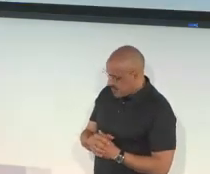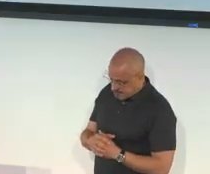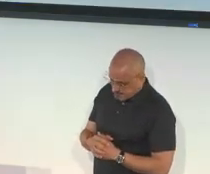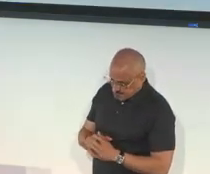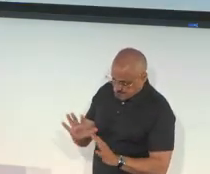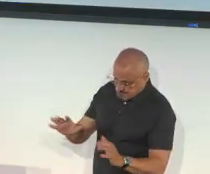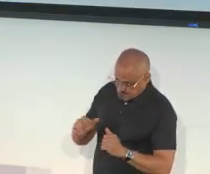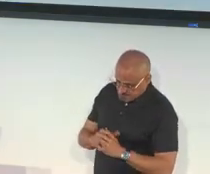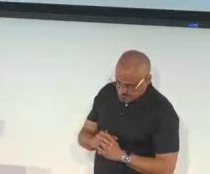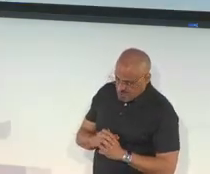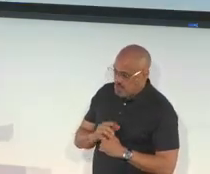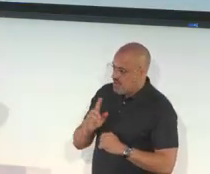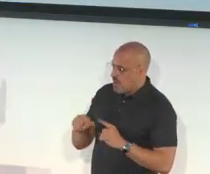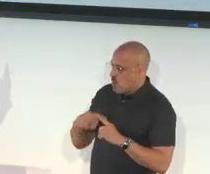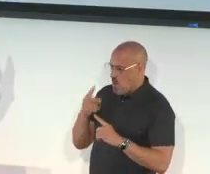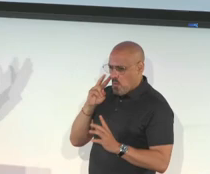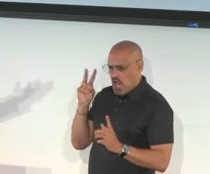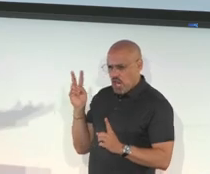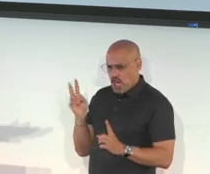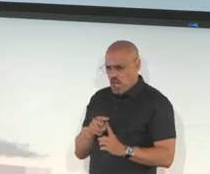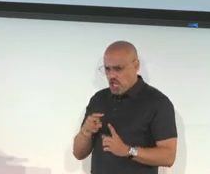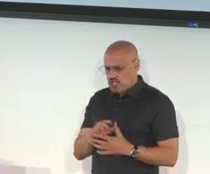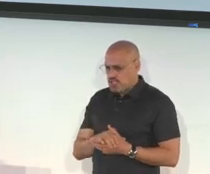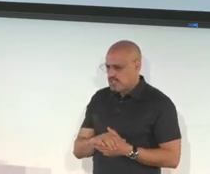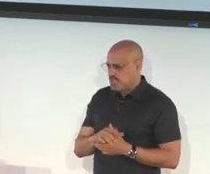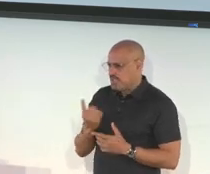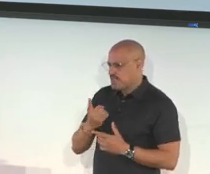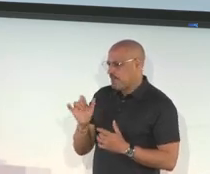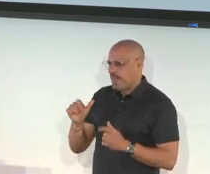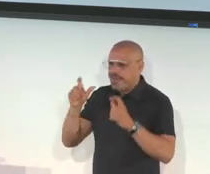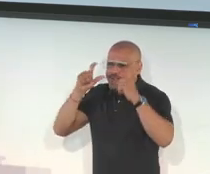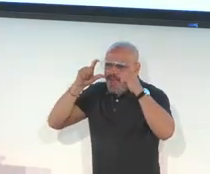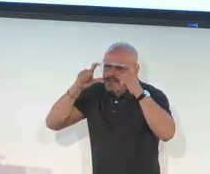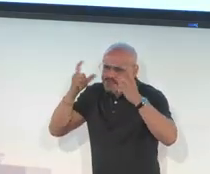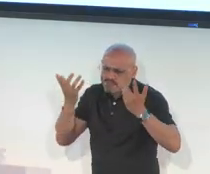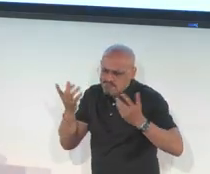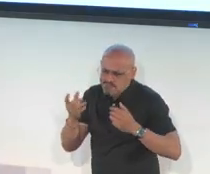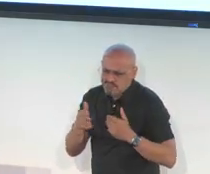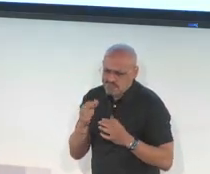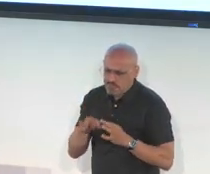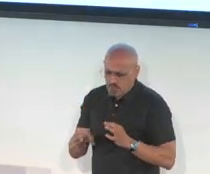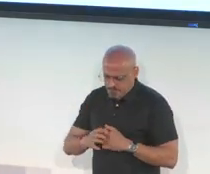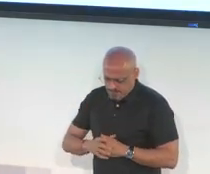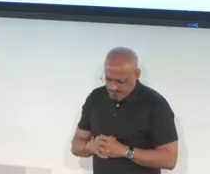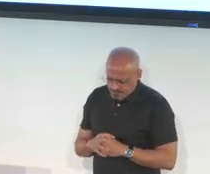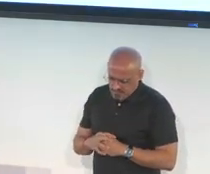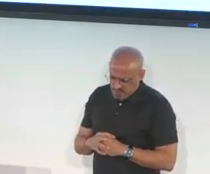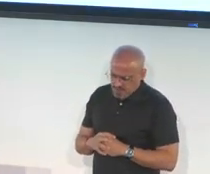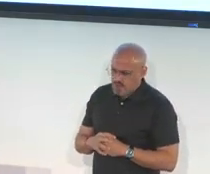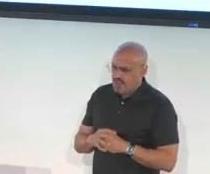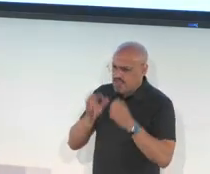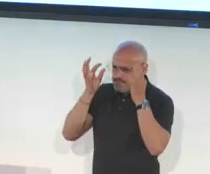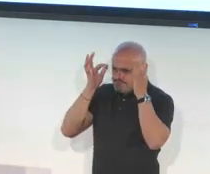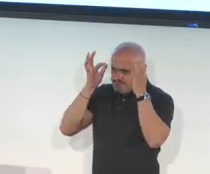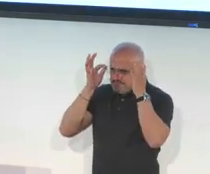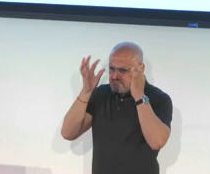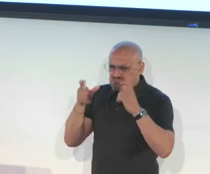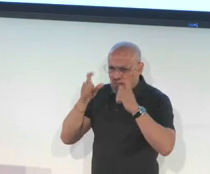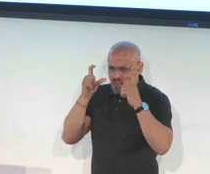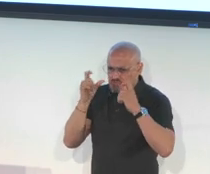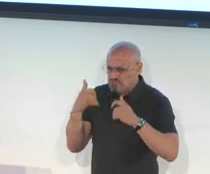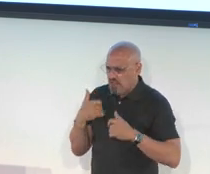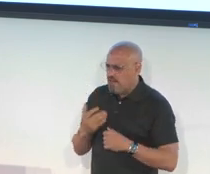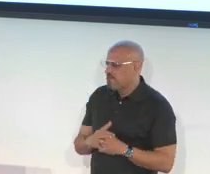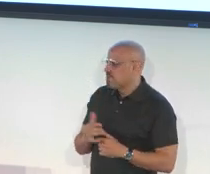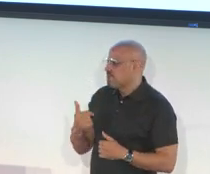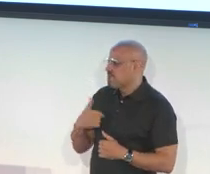So when we look at something like wearing glasses, actually, I'm going to go back to this one. When we look at something like wearing glasses, I